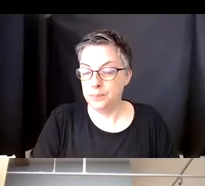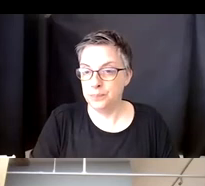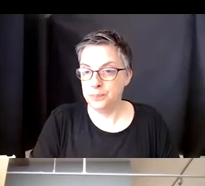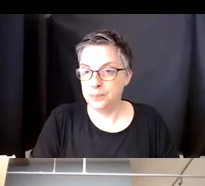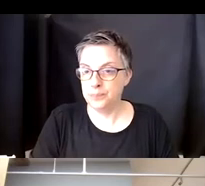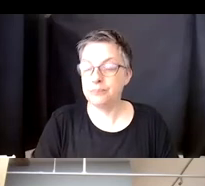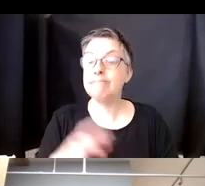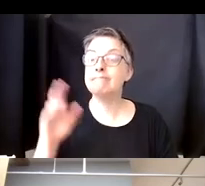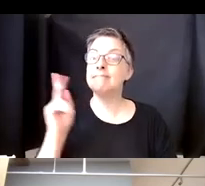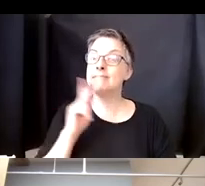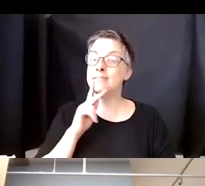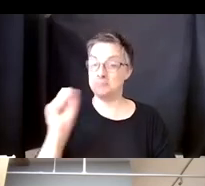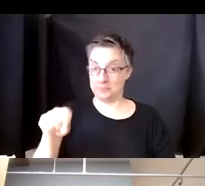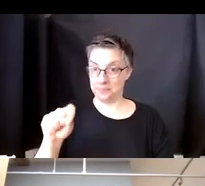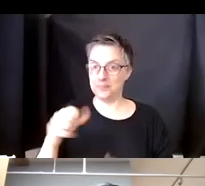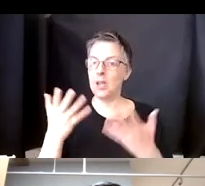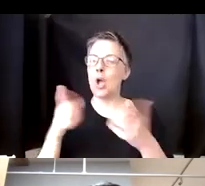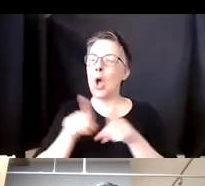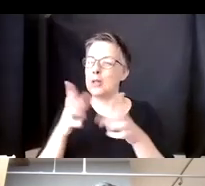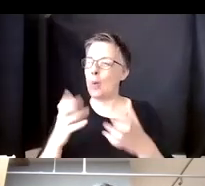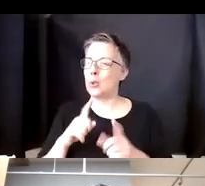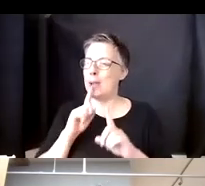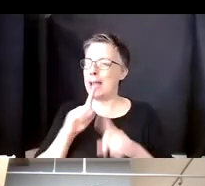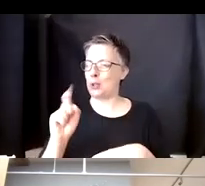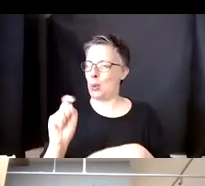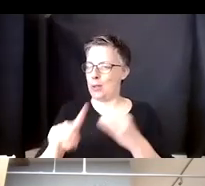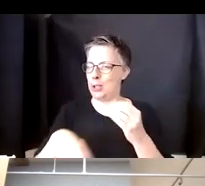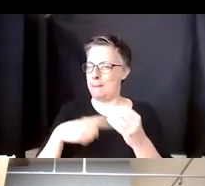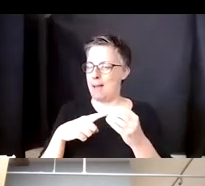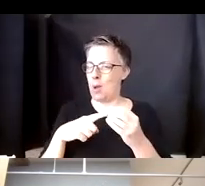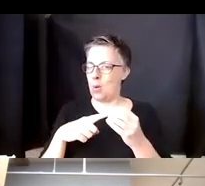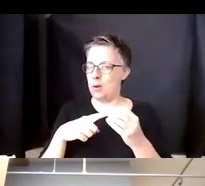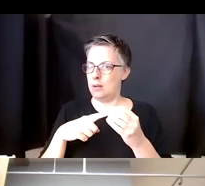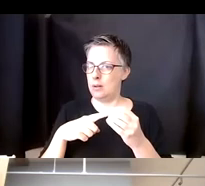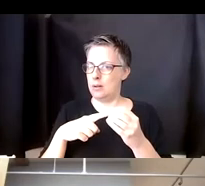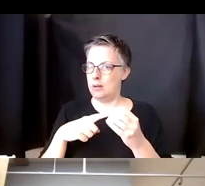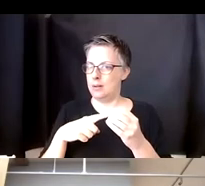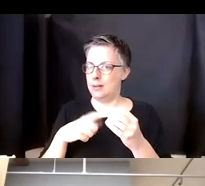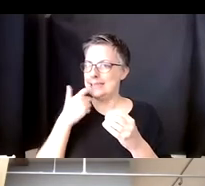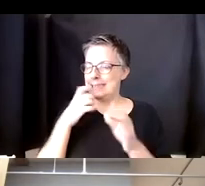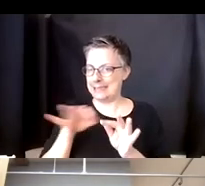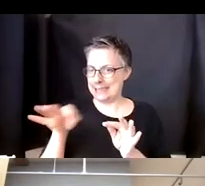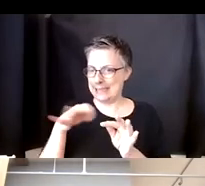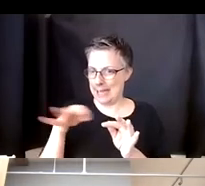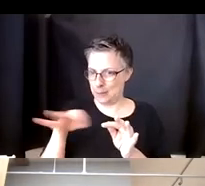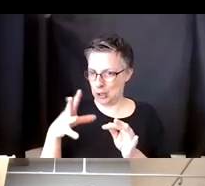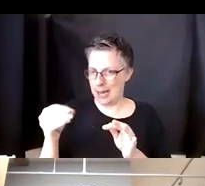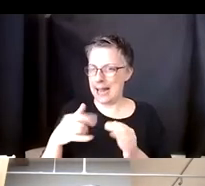So I also want to answer the question about that you were talking about captioning,